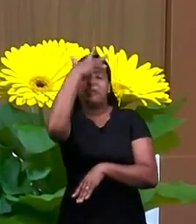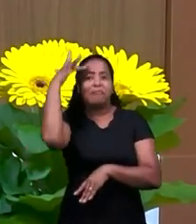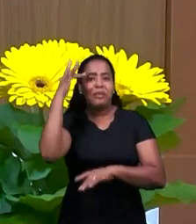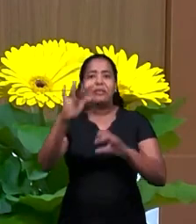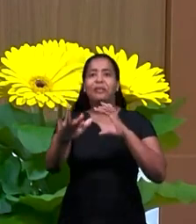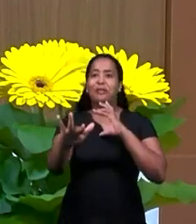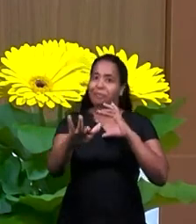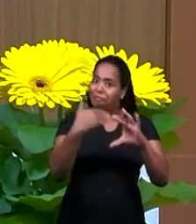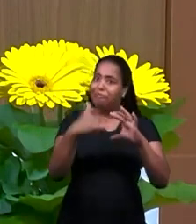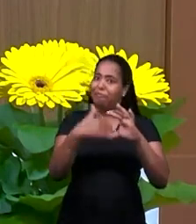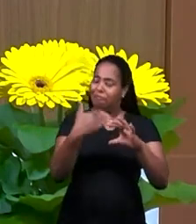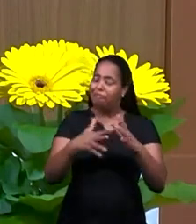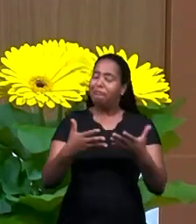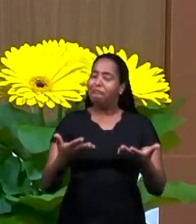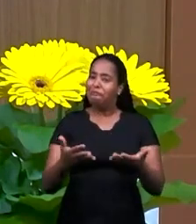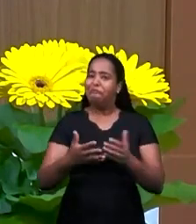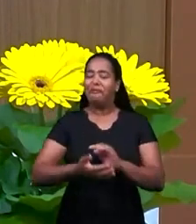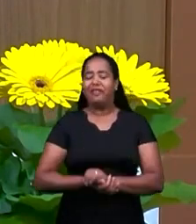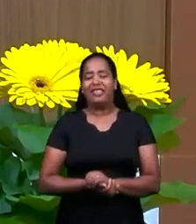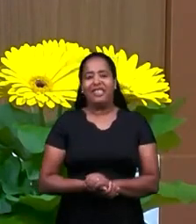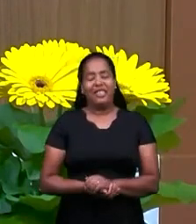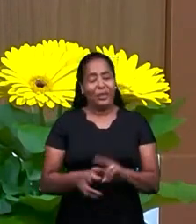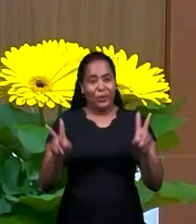participating to this work.